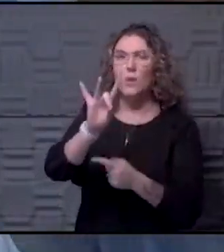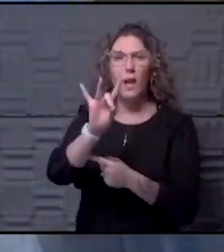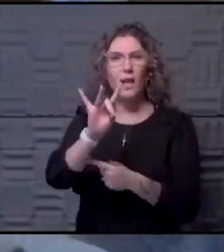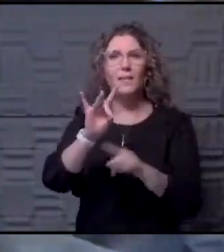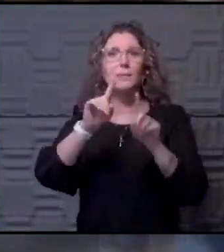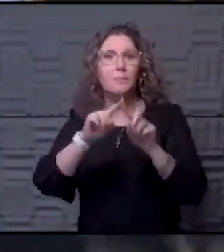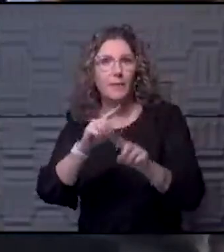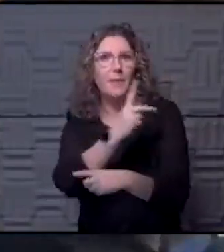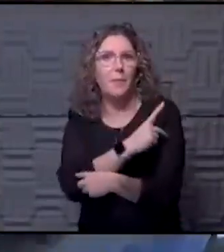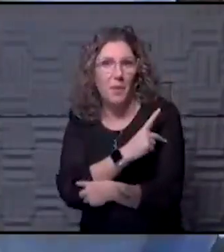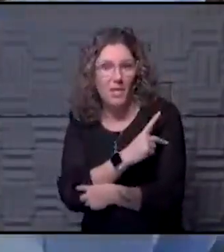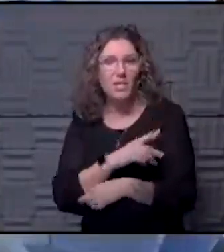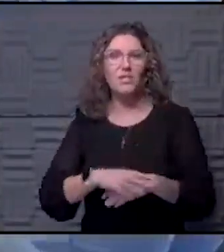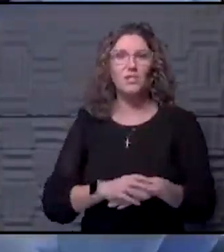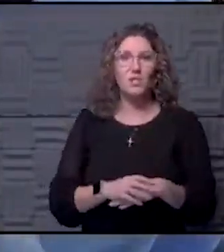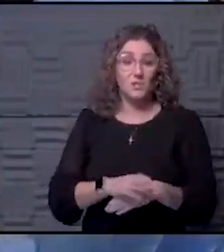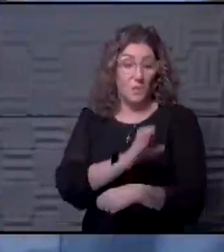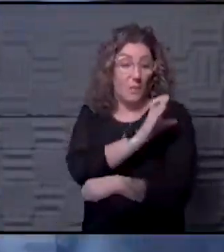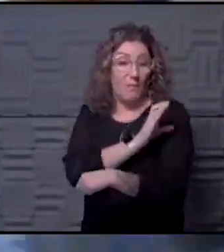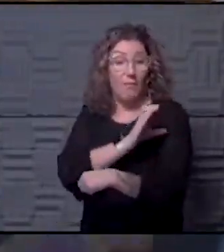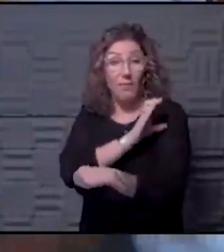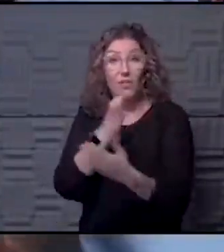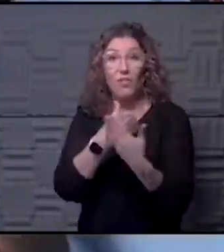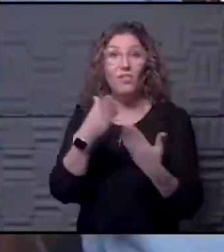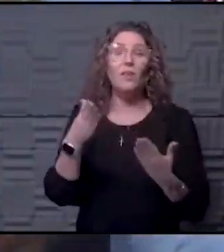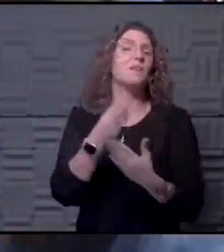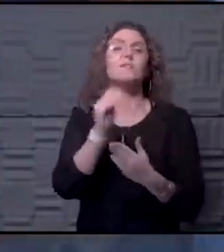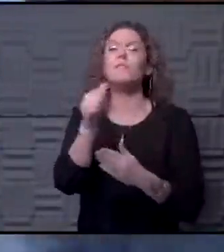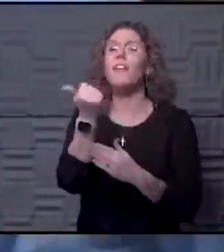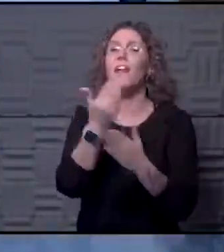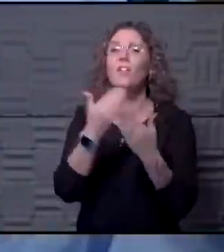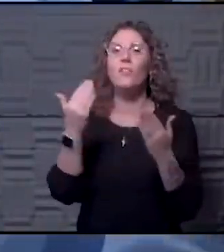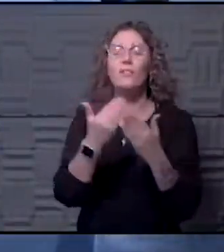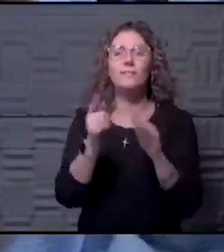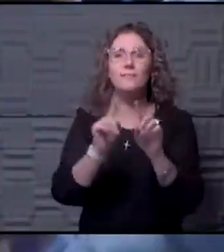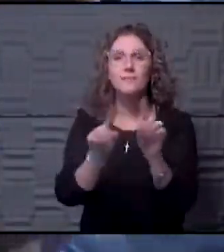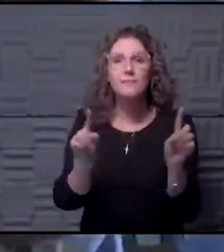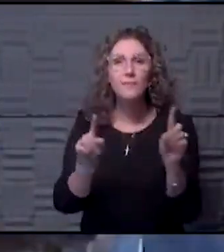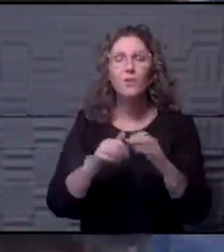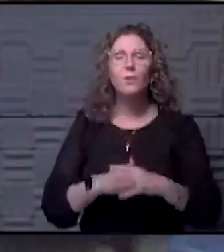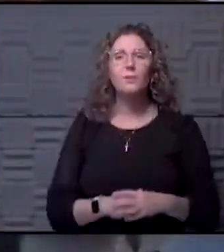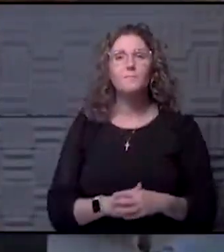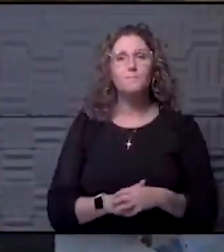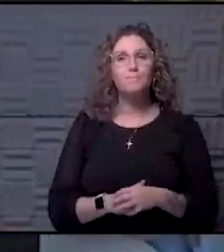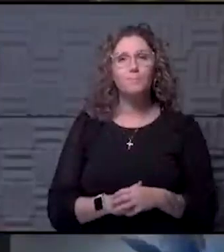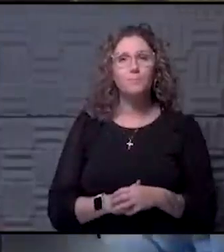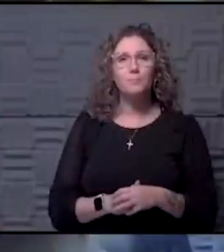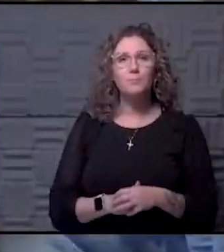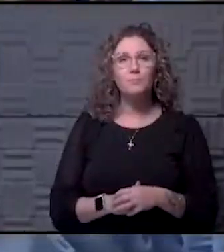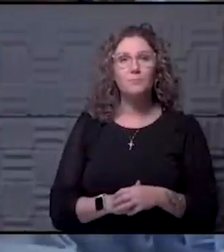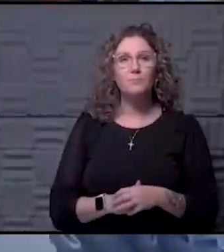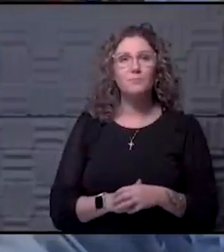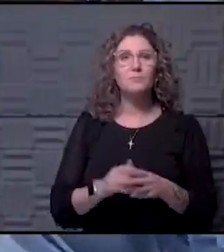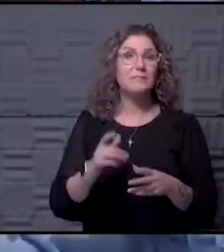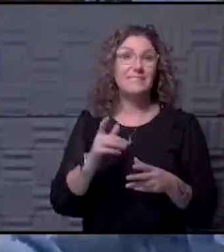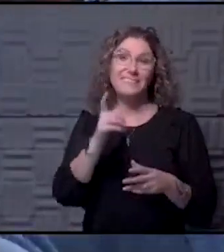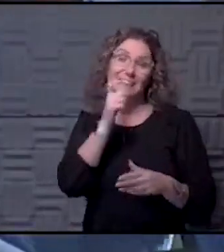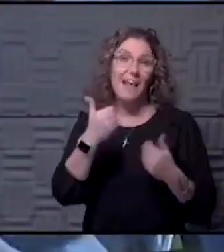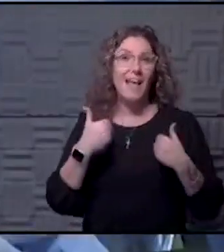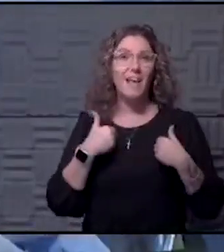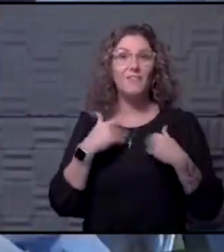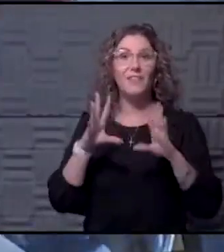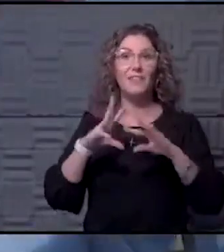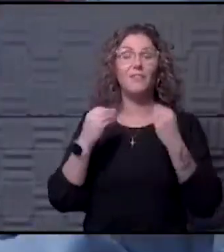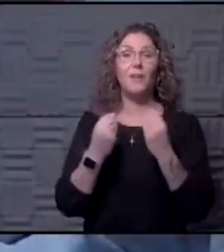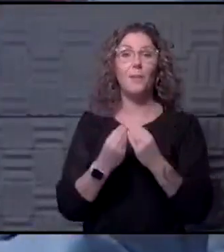patient. So there are those clinical things, but then the other things that are really different is the lack of family.